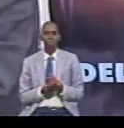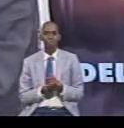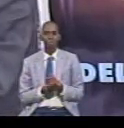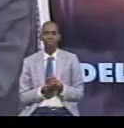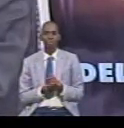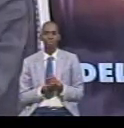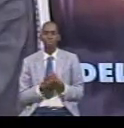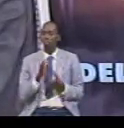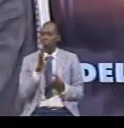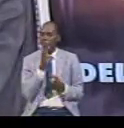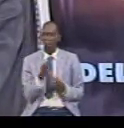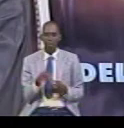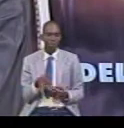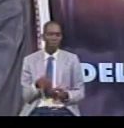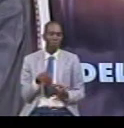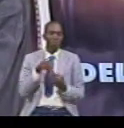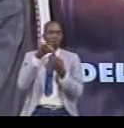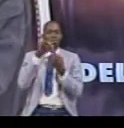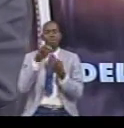Distinguished.